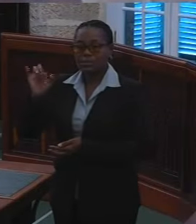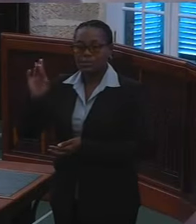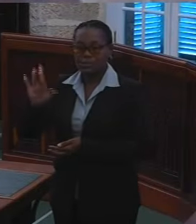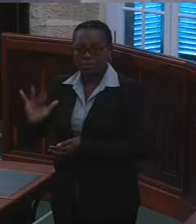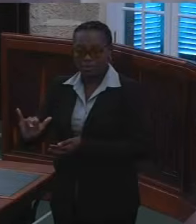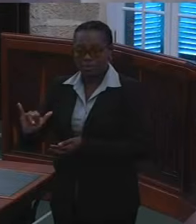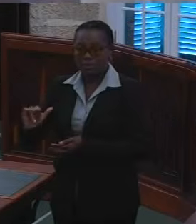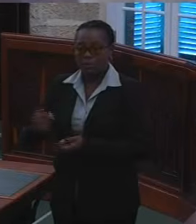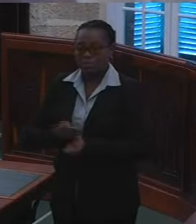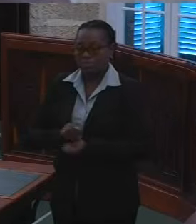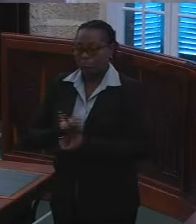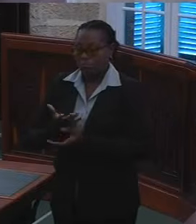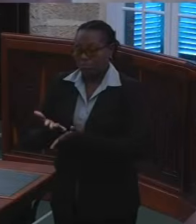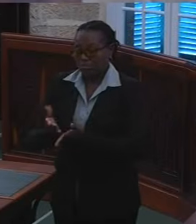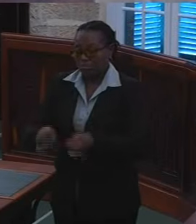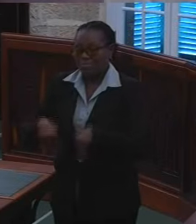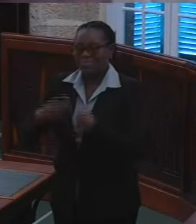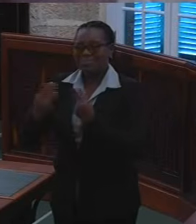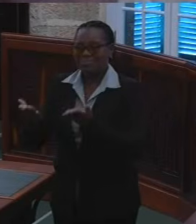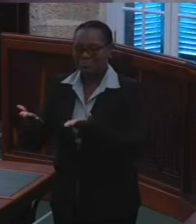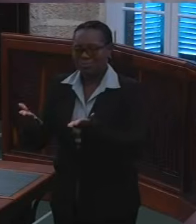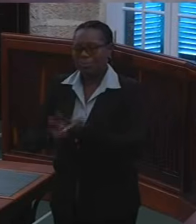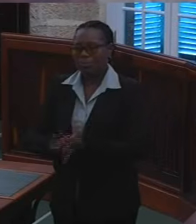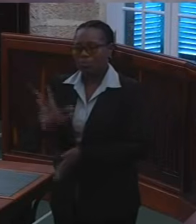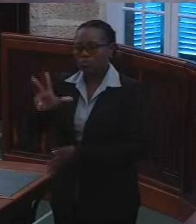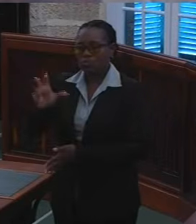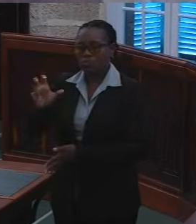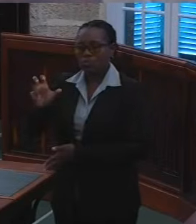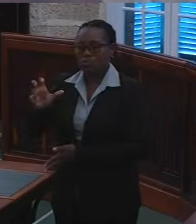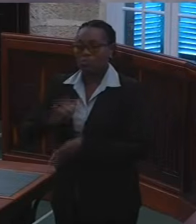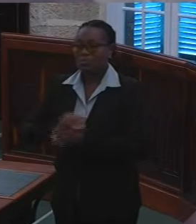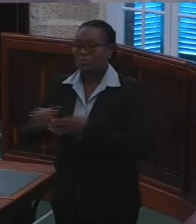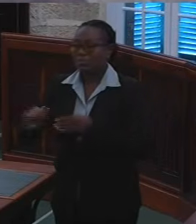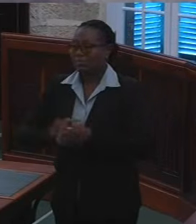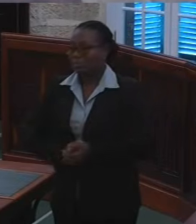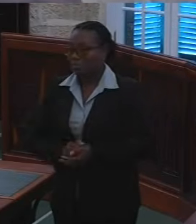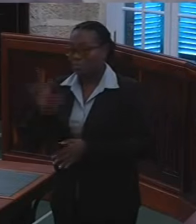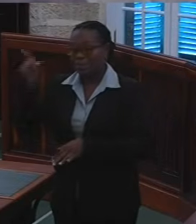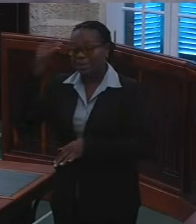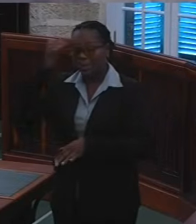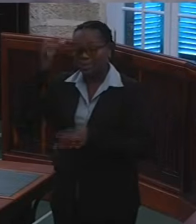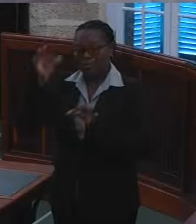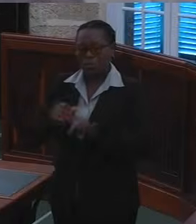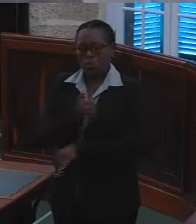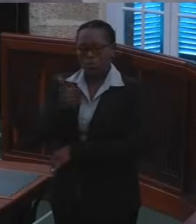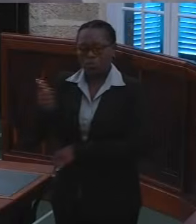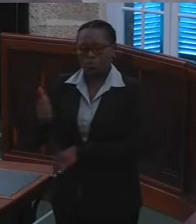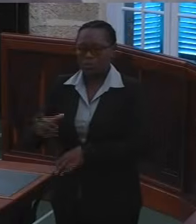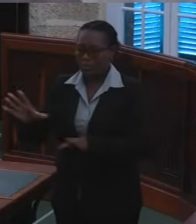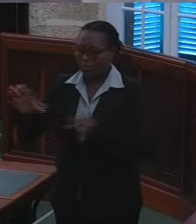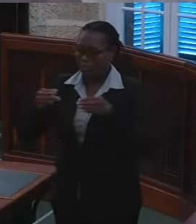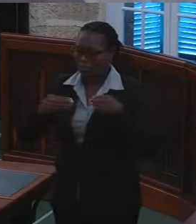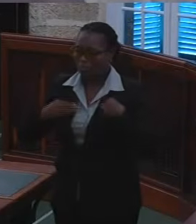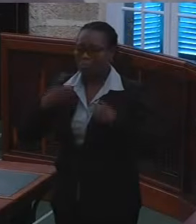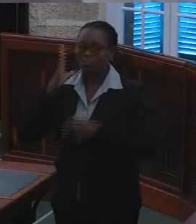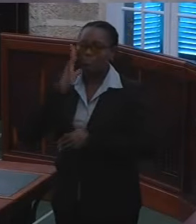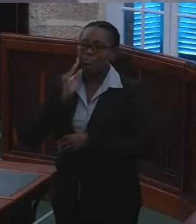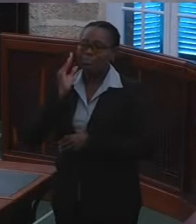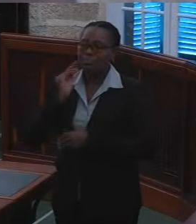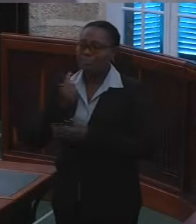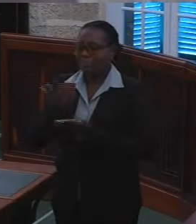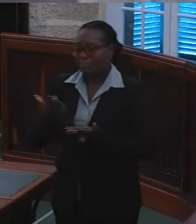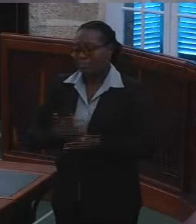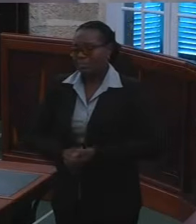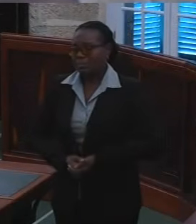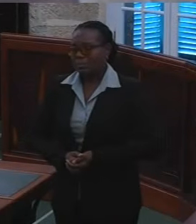Now, which government under the sun that you would have experienced did as much